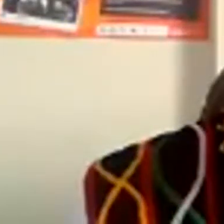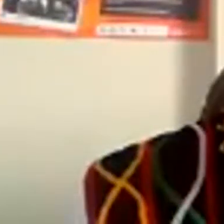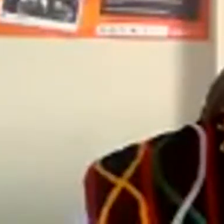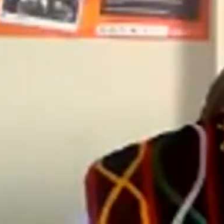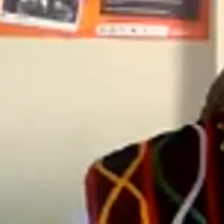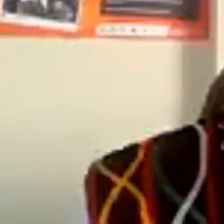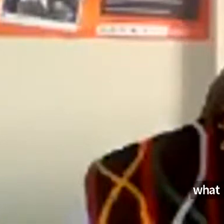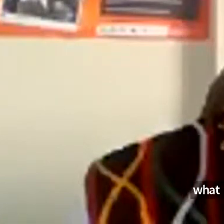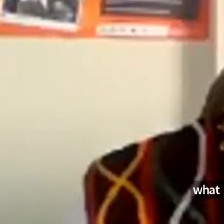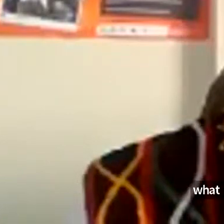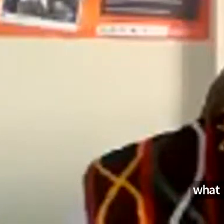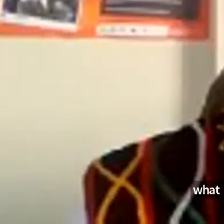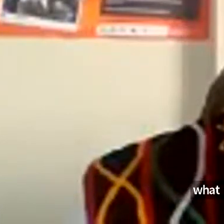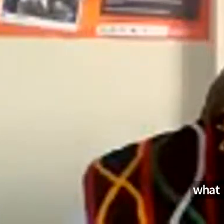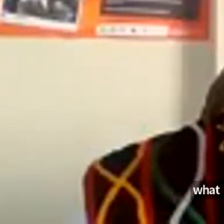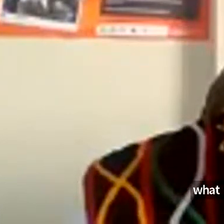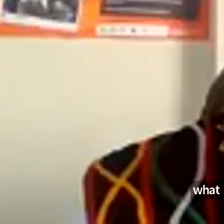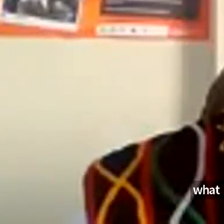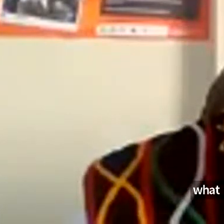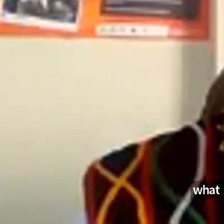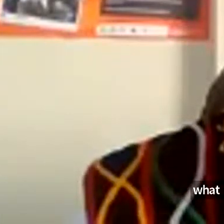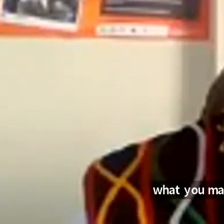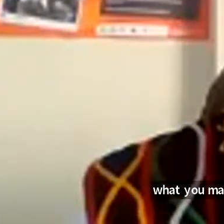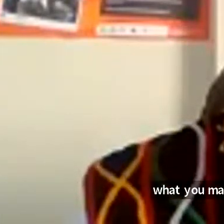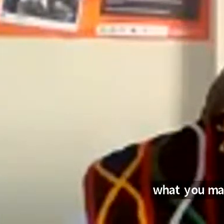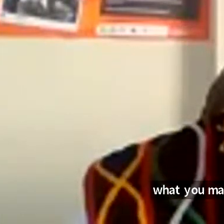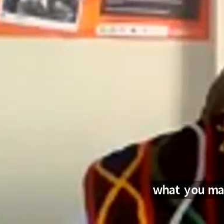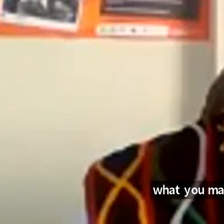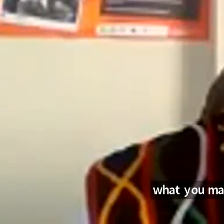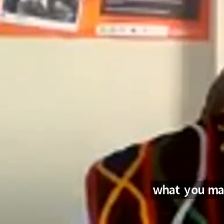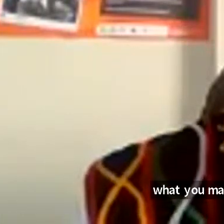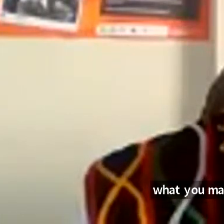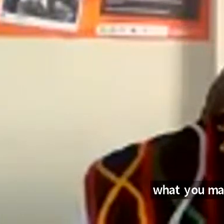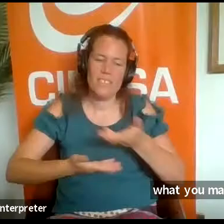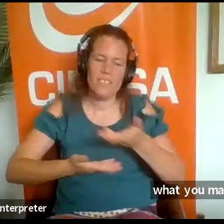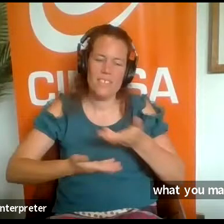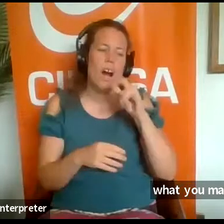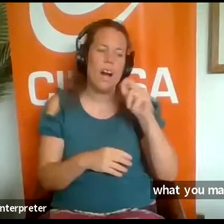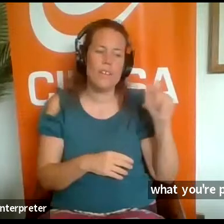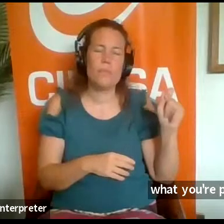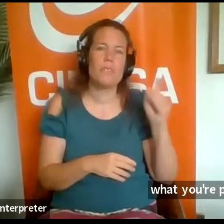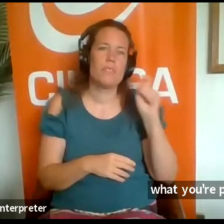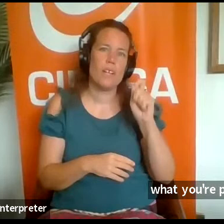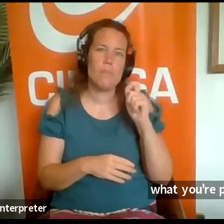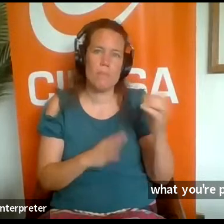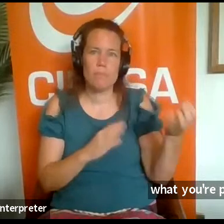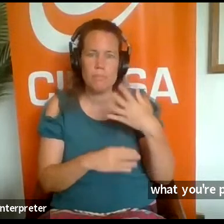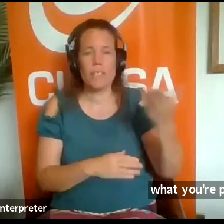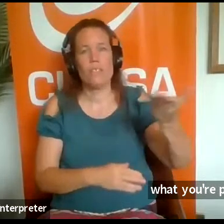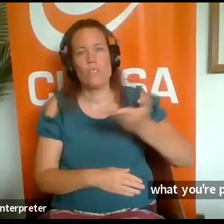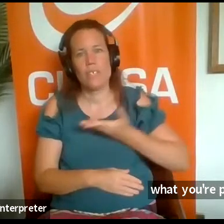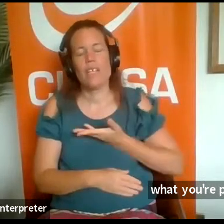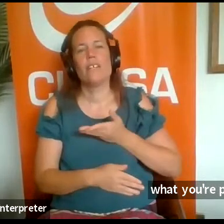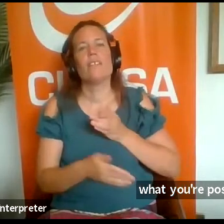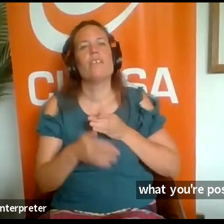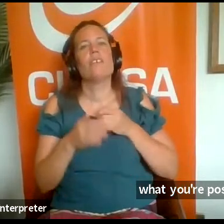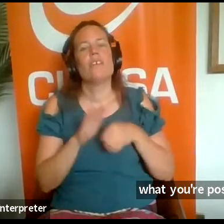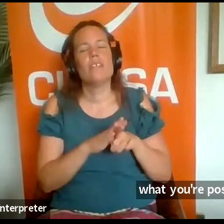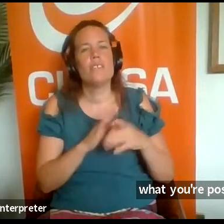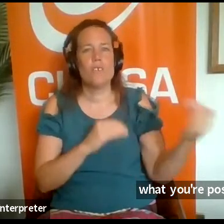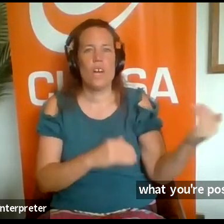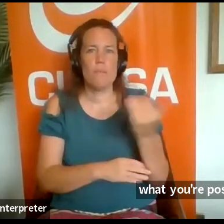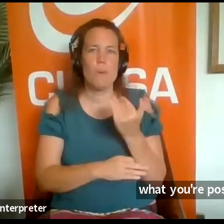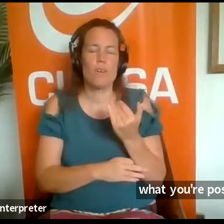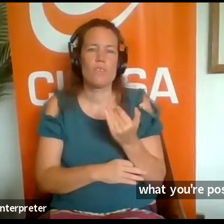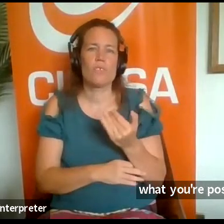on the social media, or part of what you're posting from an anonymized number back into your inbox. And this tells you, it's just